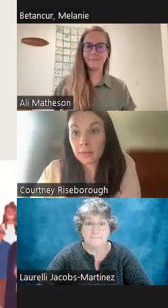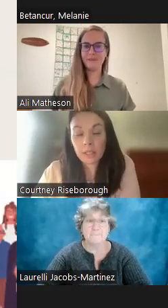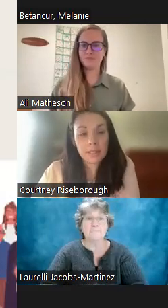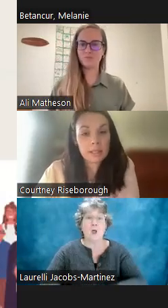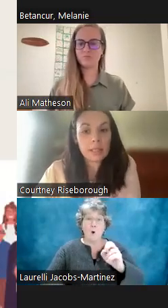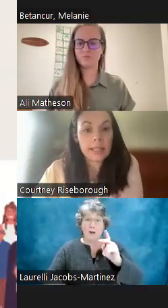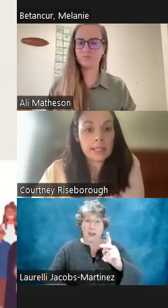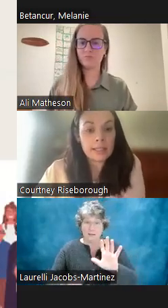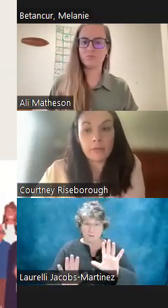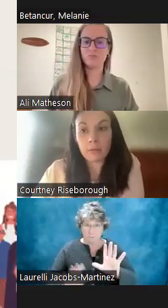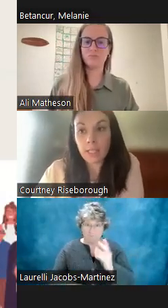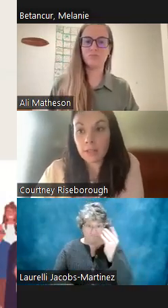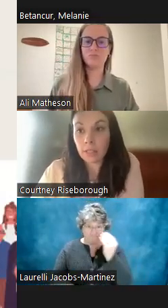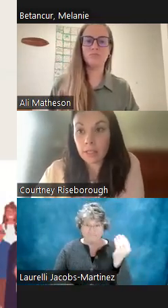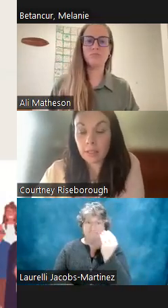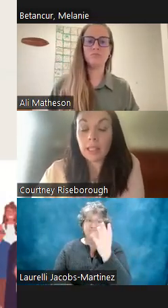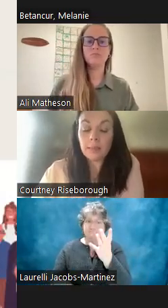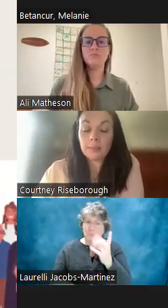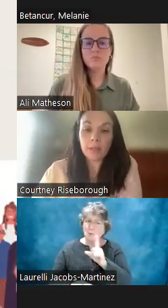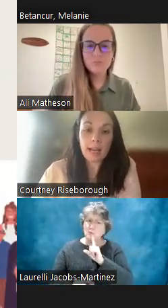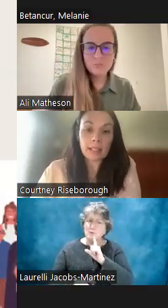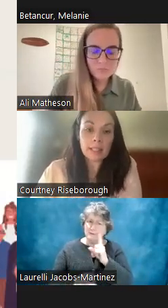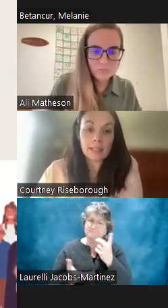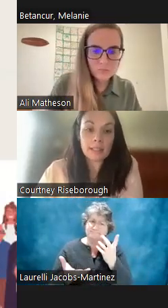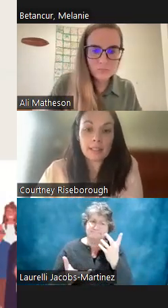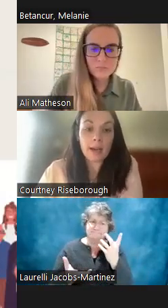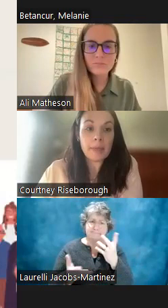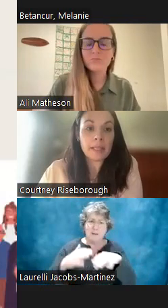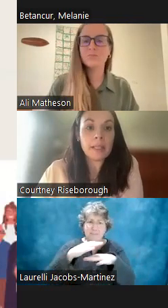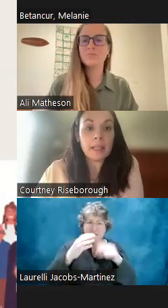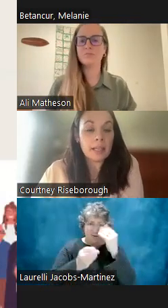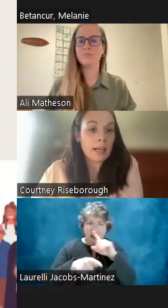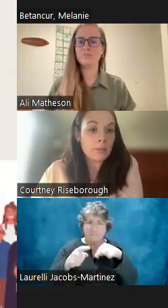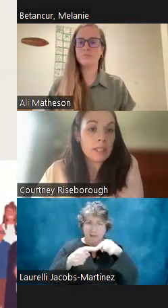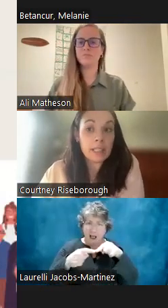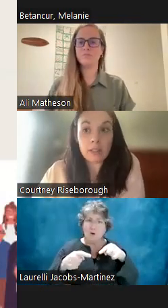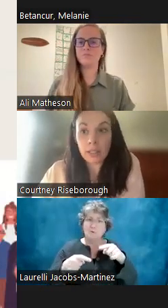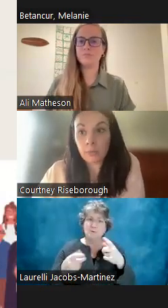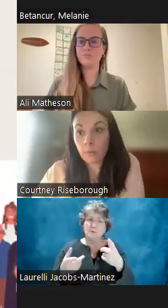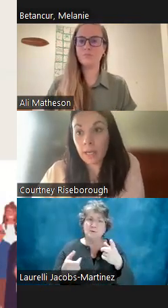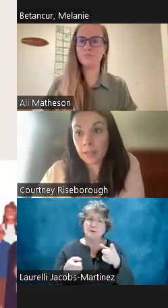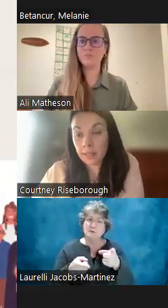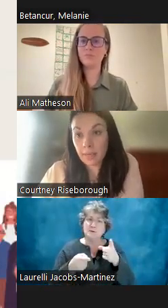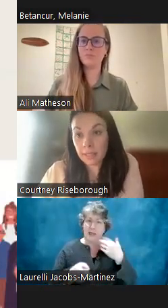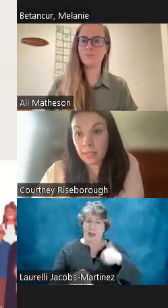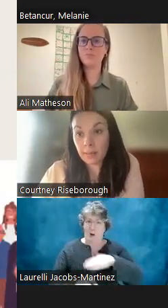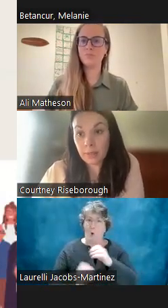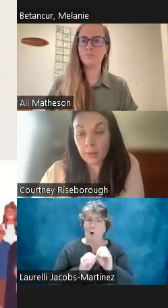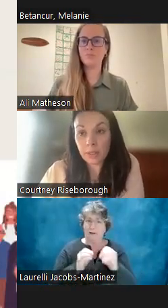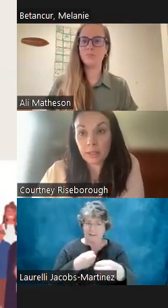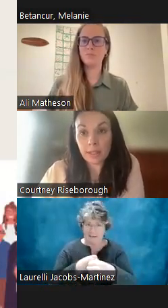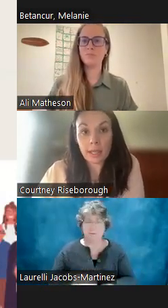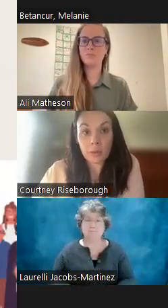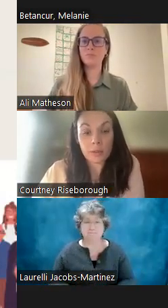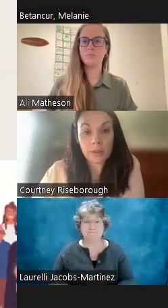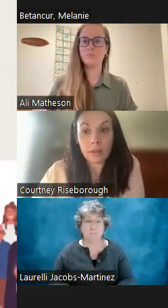Okay, so just to lay some foundation before Ali gets into the topic, we'd like to share what the Domestic